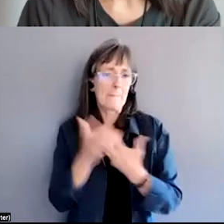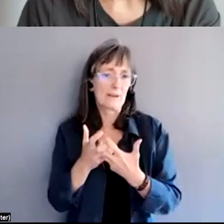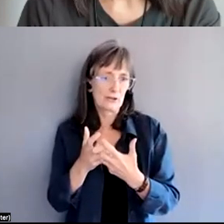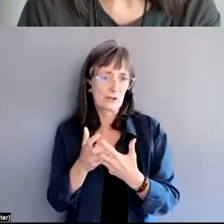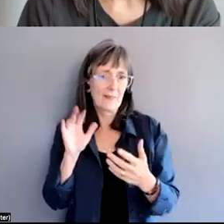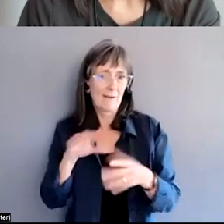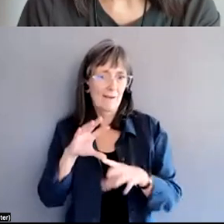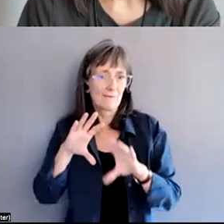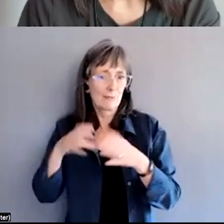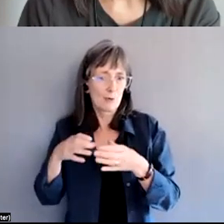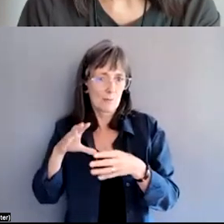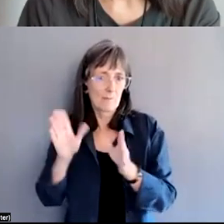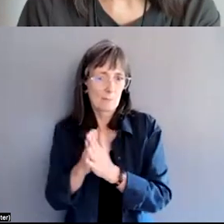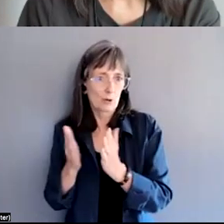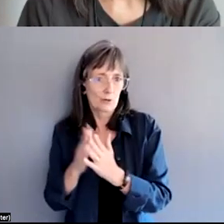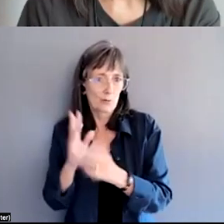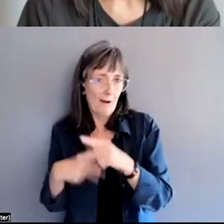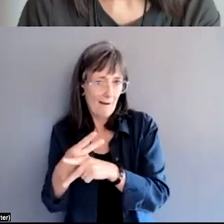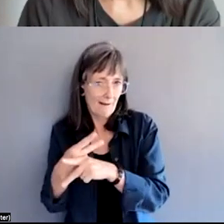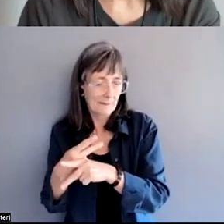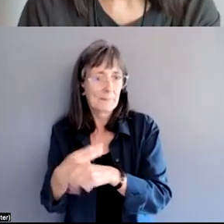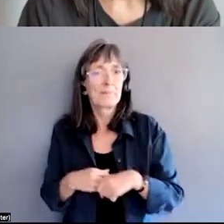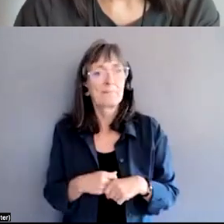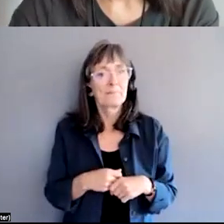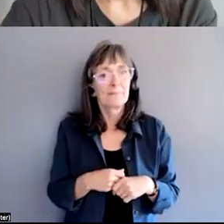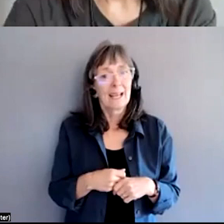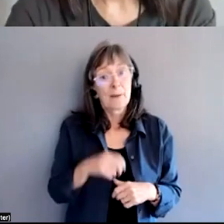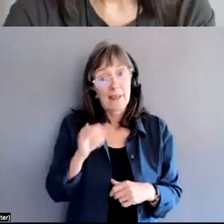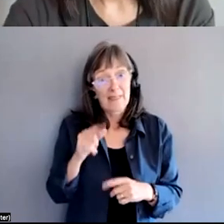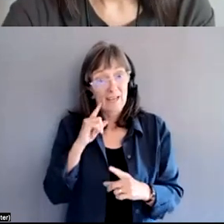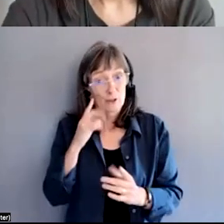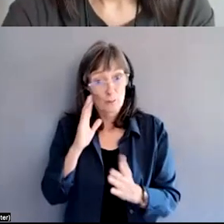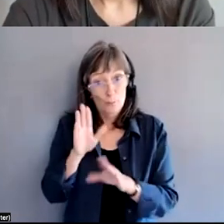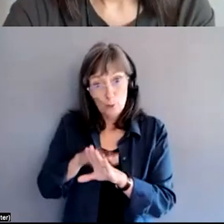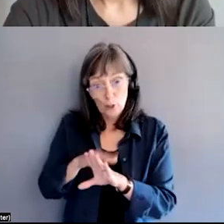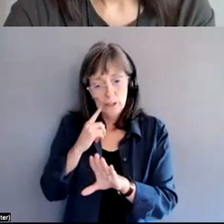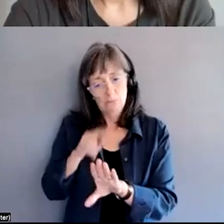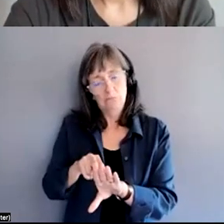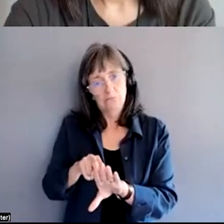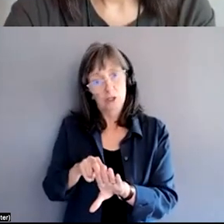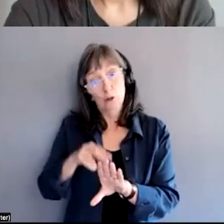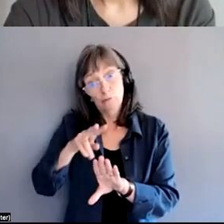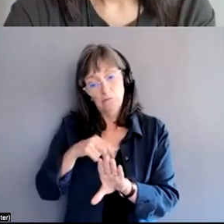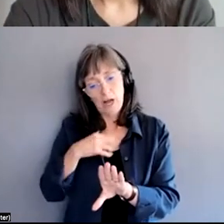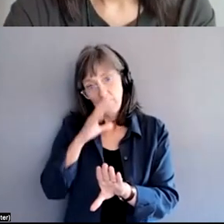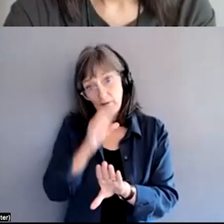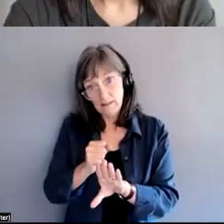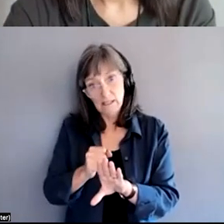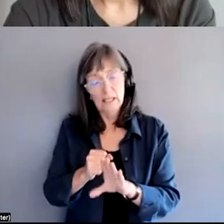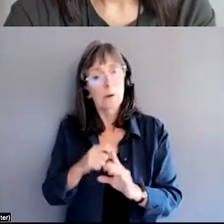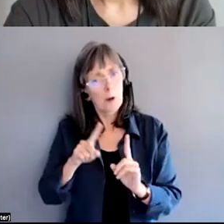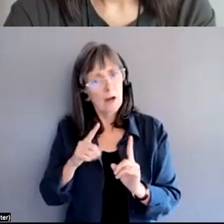comes down to the feeling that you would of course get through the close read and the voice of the author as well. So that kind of becomes the most important part, I